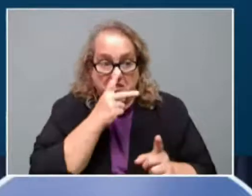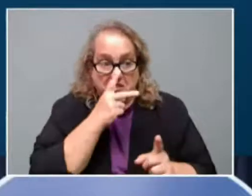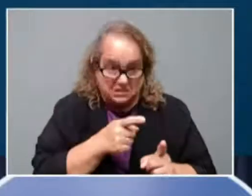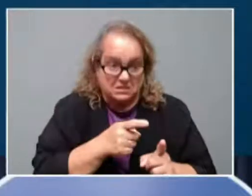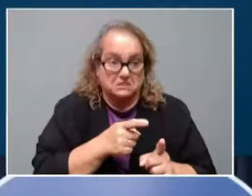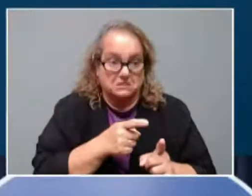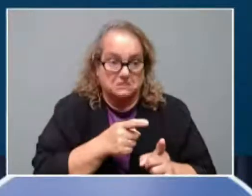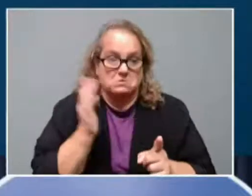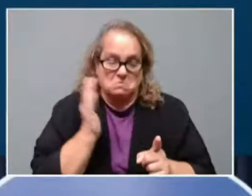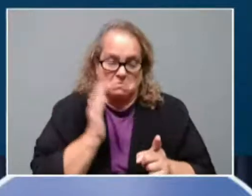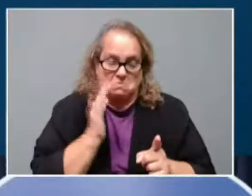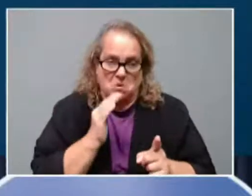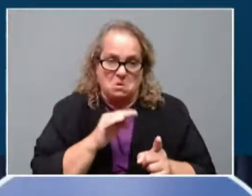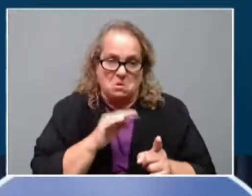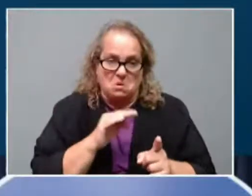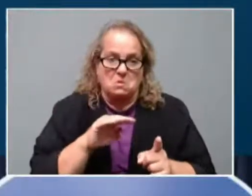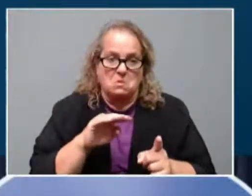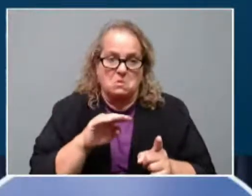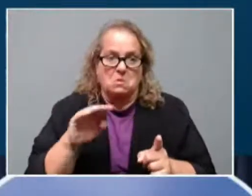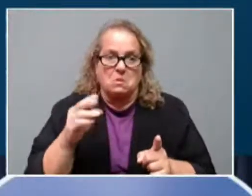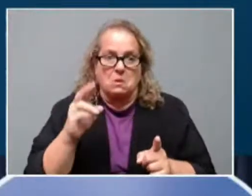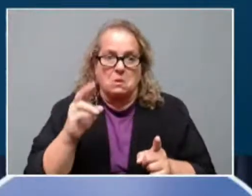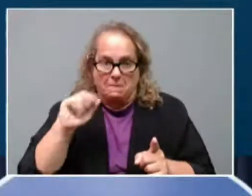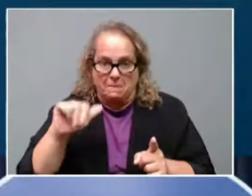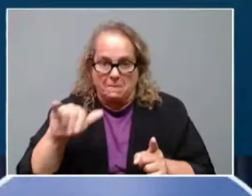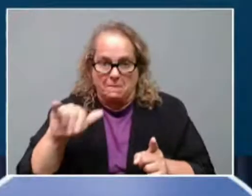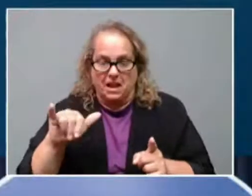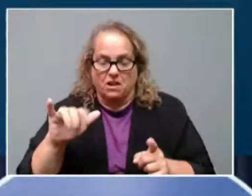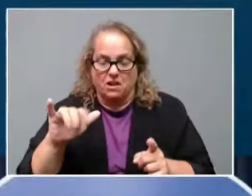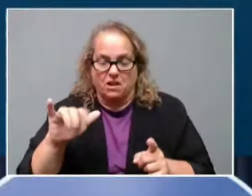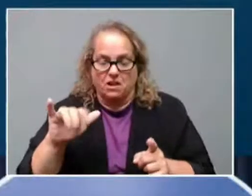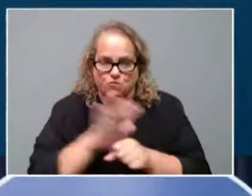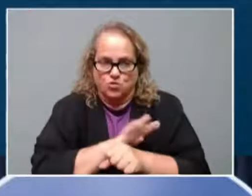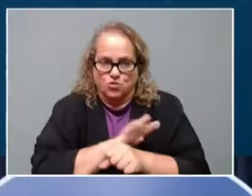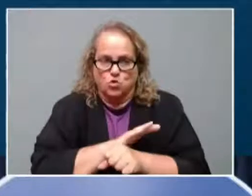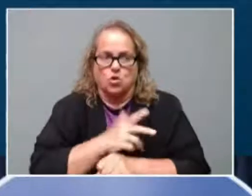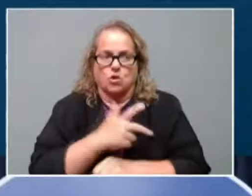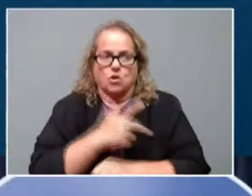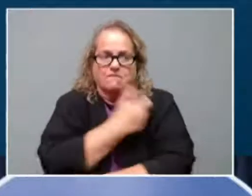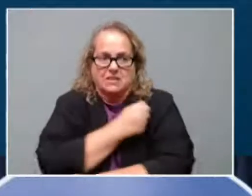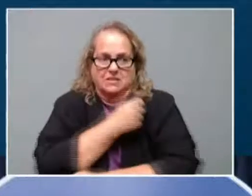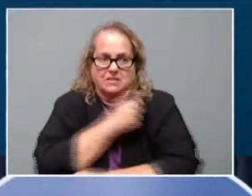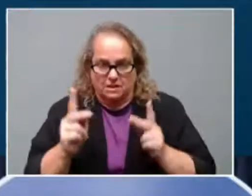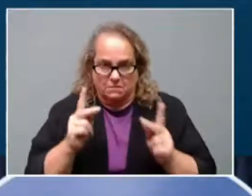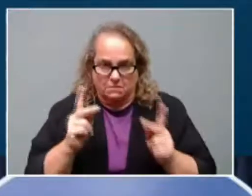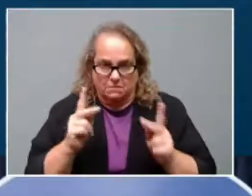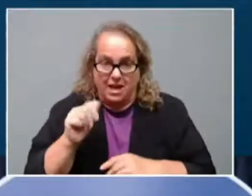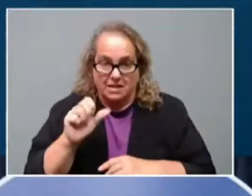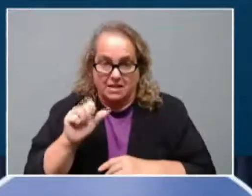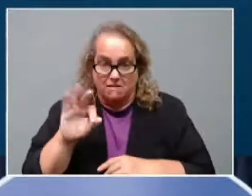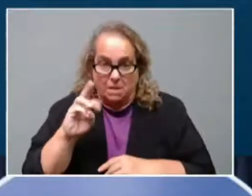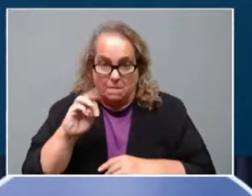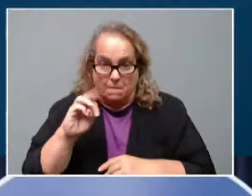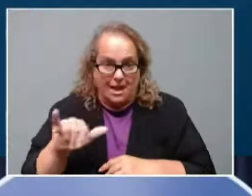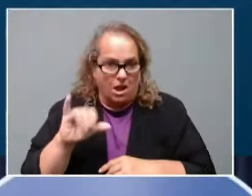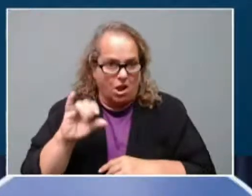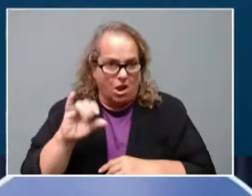small through May. These are fully vaccinated individuals. As of May, only